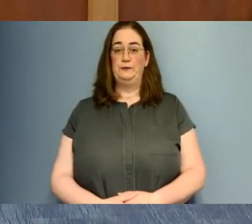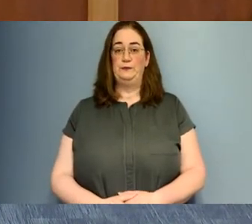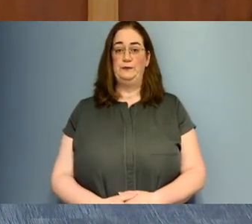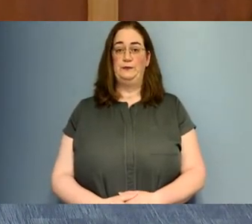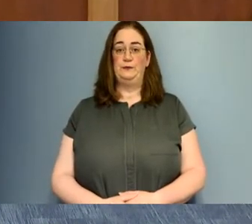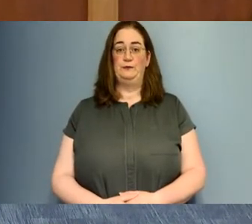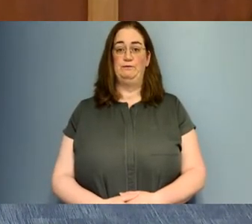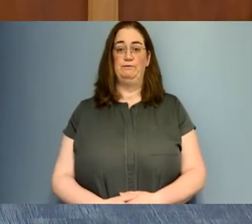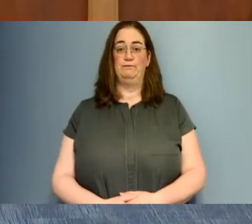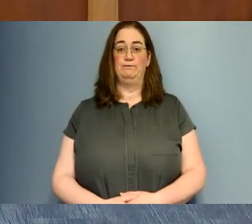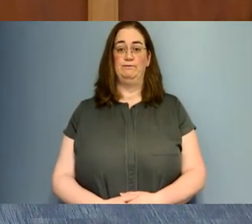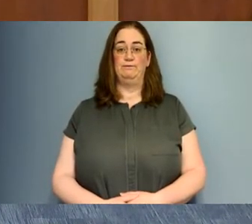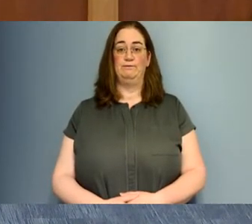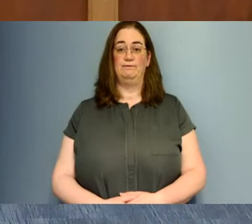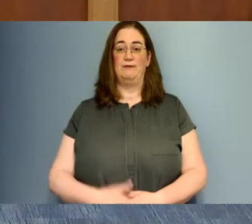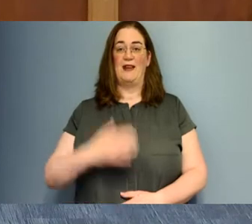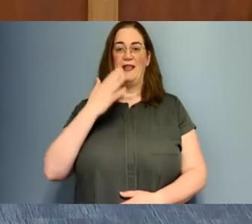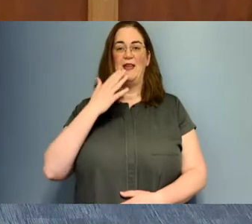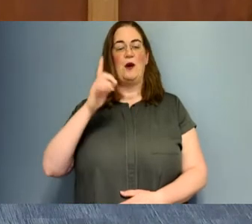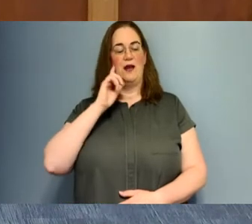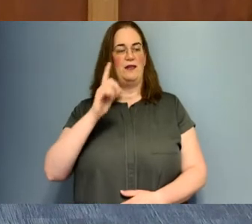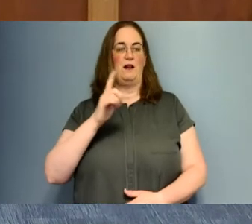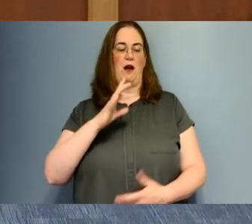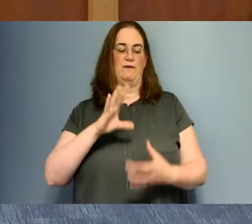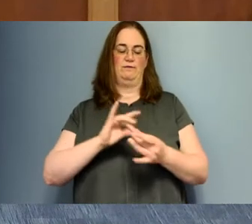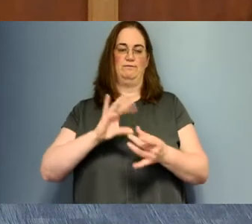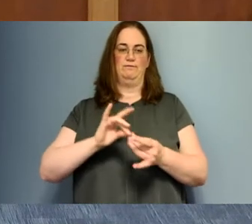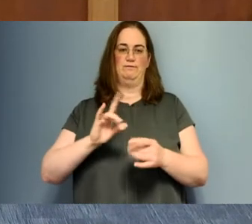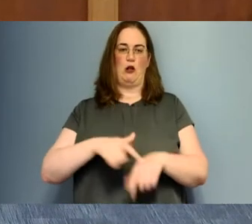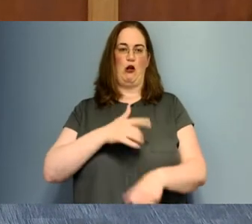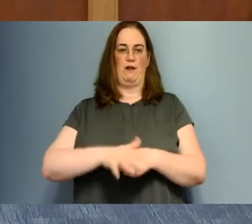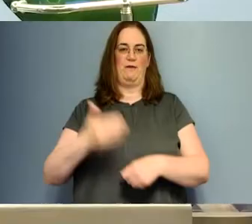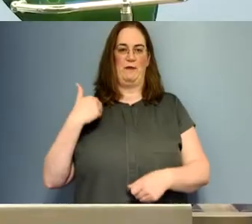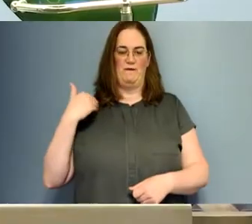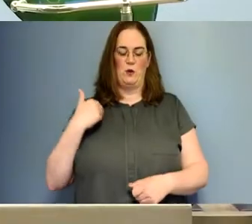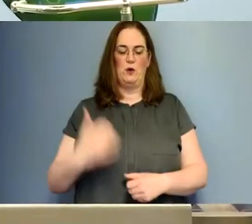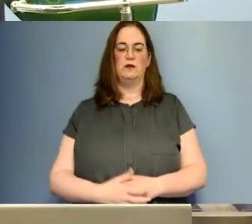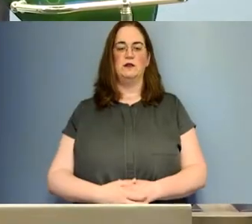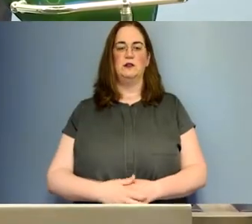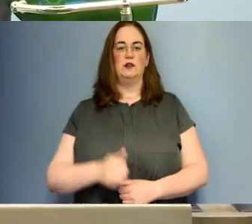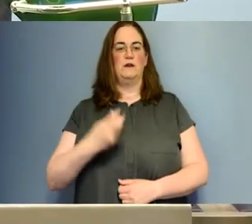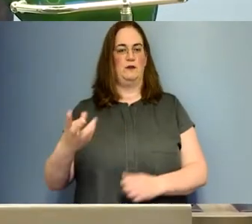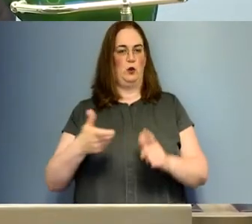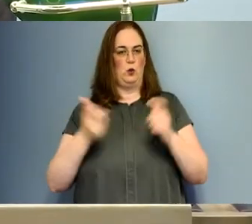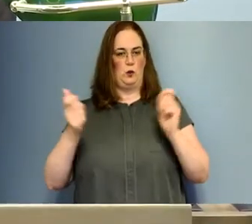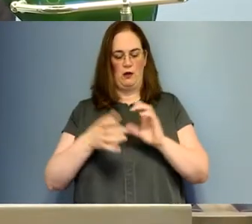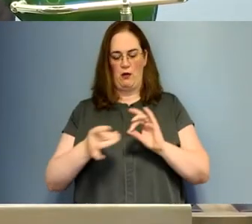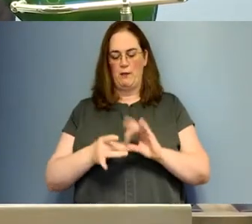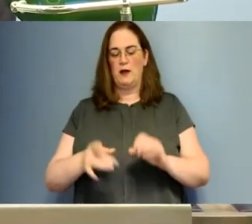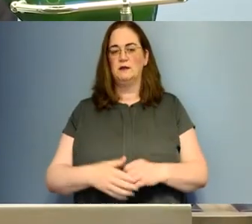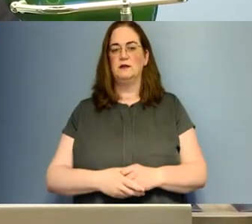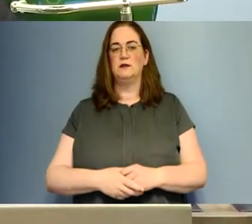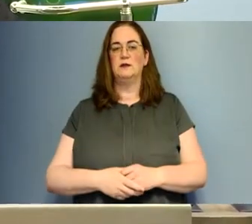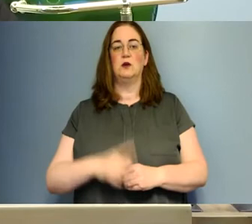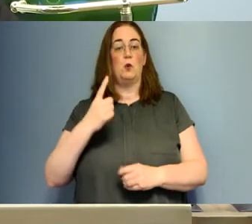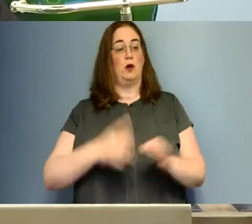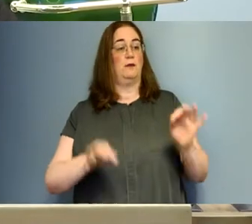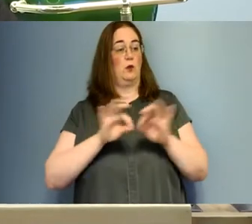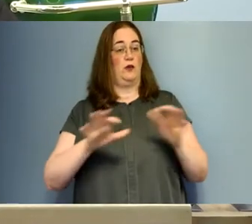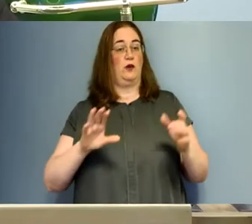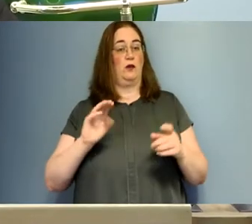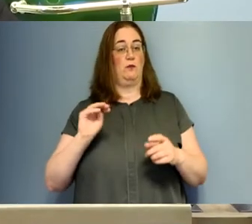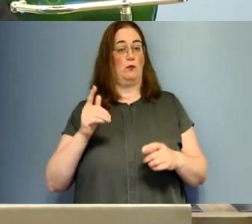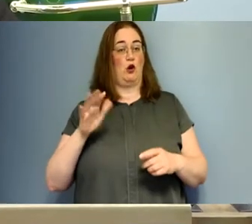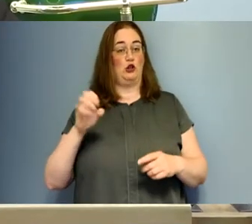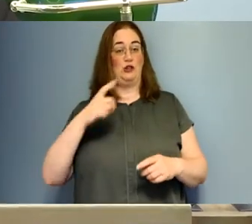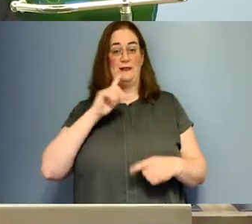Thank you. I think they talked long enough before. Just a couple quick comments. One important thing, Marge, you said